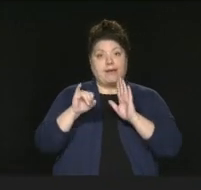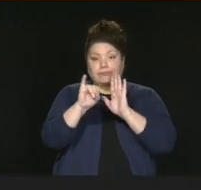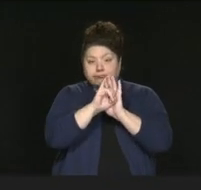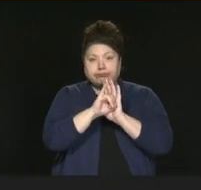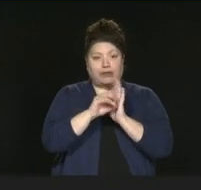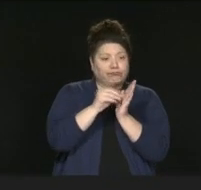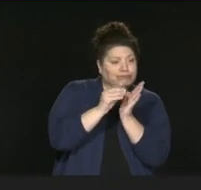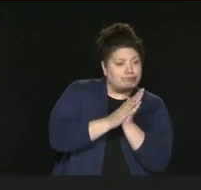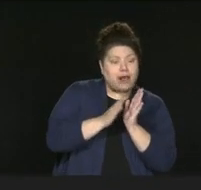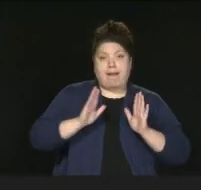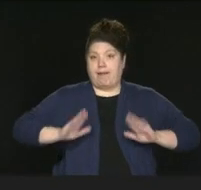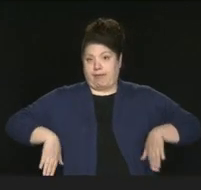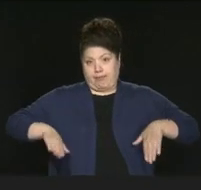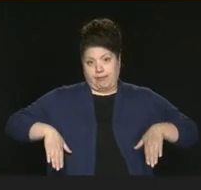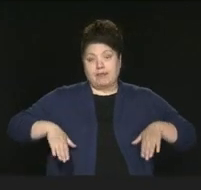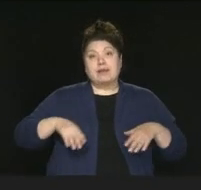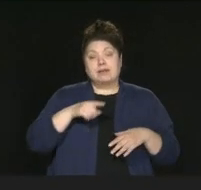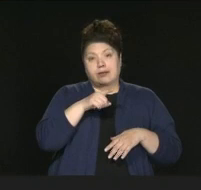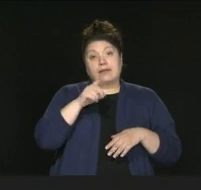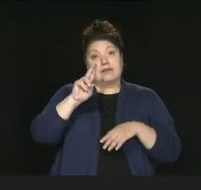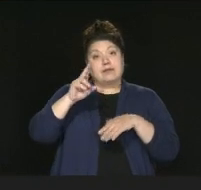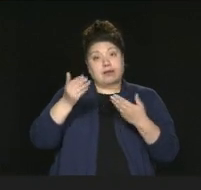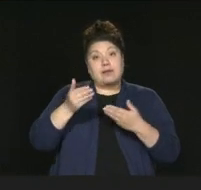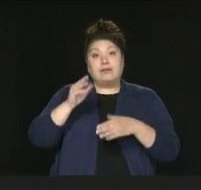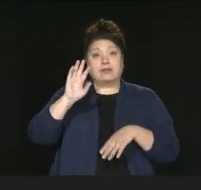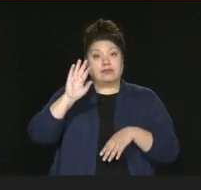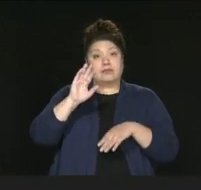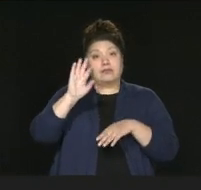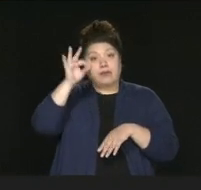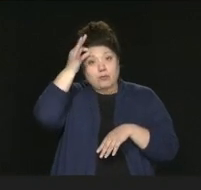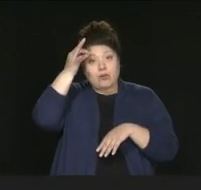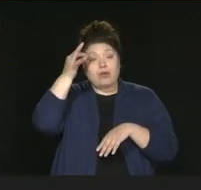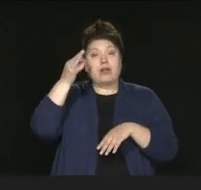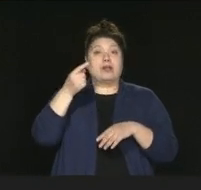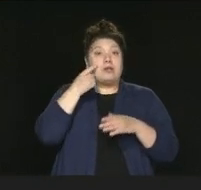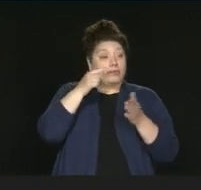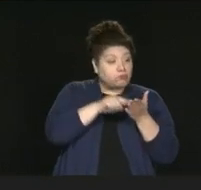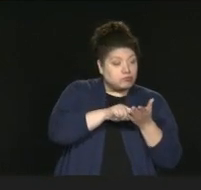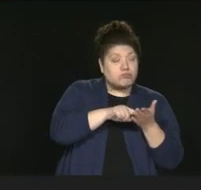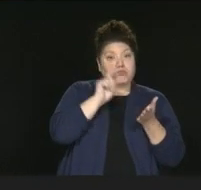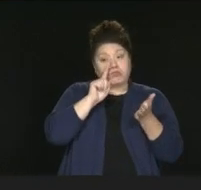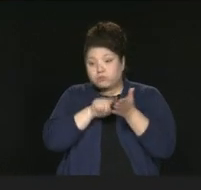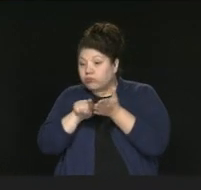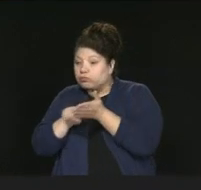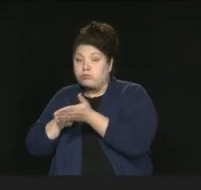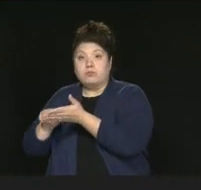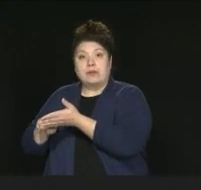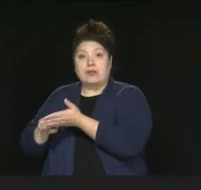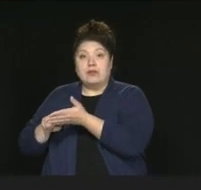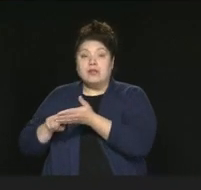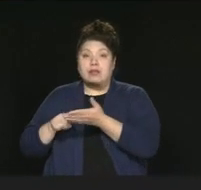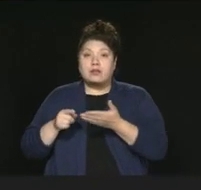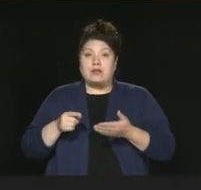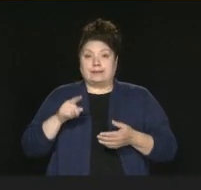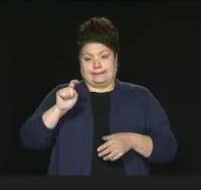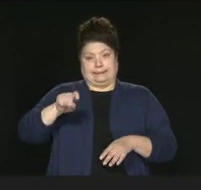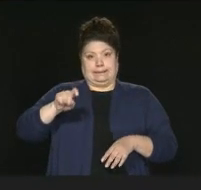is something that is... there's an effort in order to try and address that.